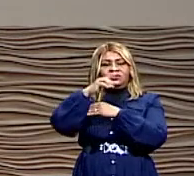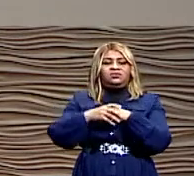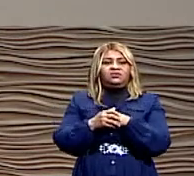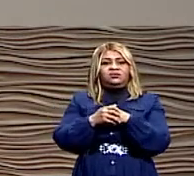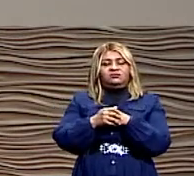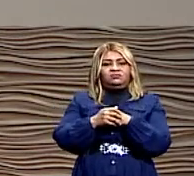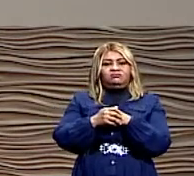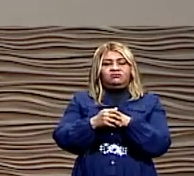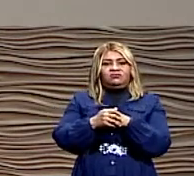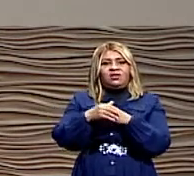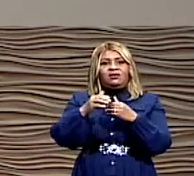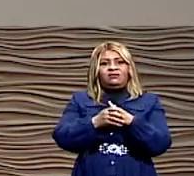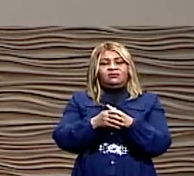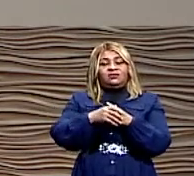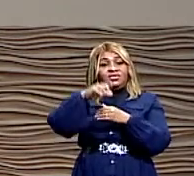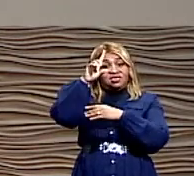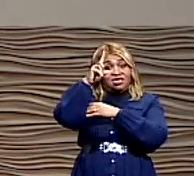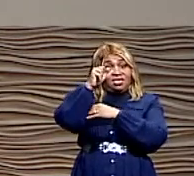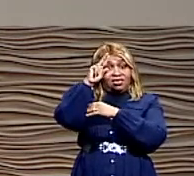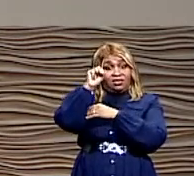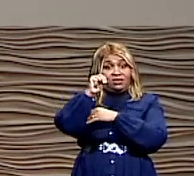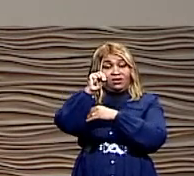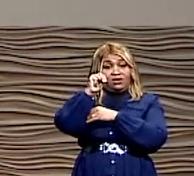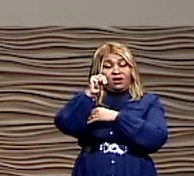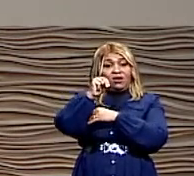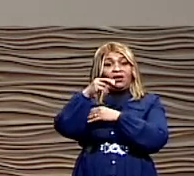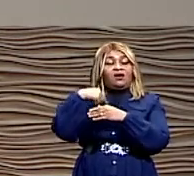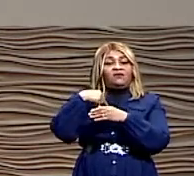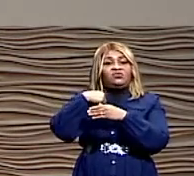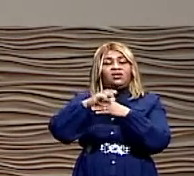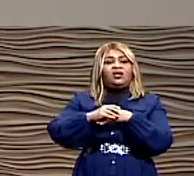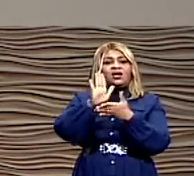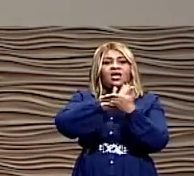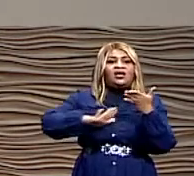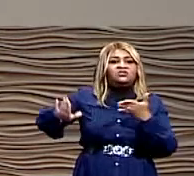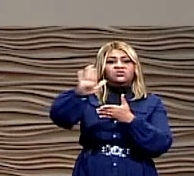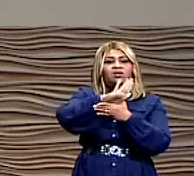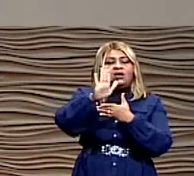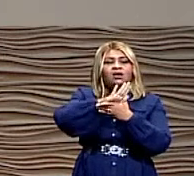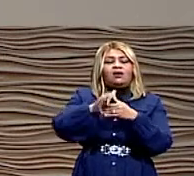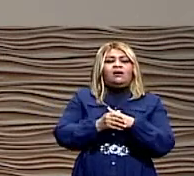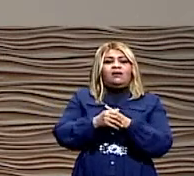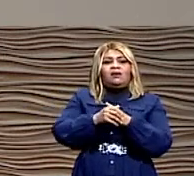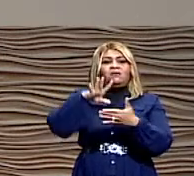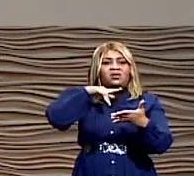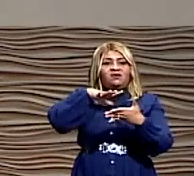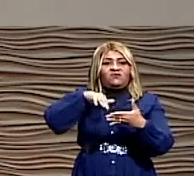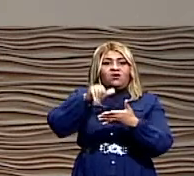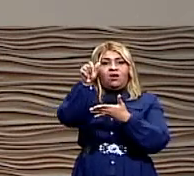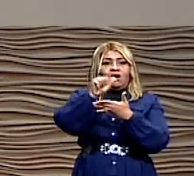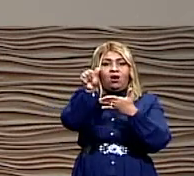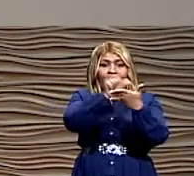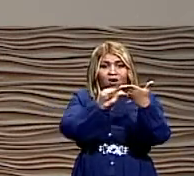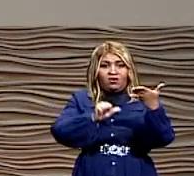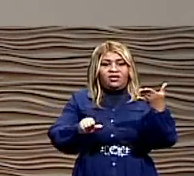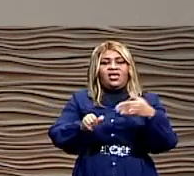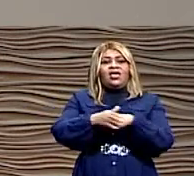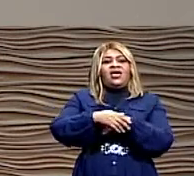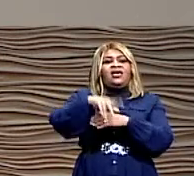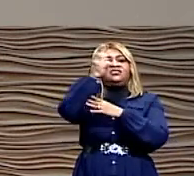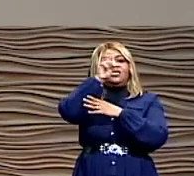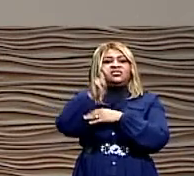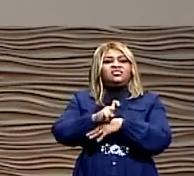an interim assistant dean of the College of Liberal Arts and Behavioral Sciences at Texas Southern